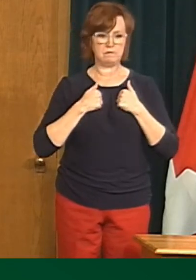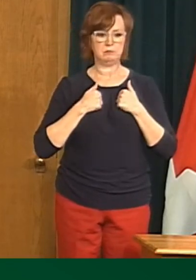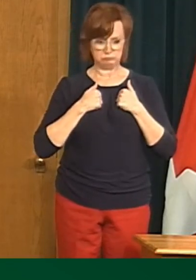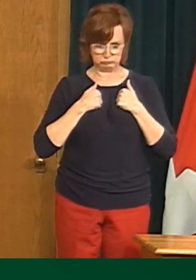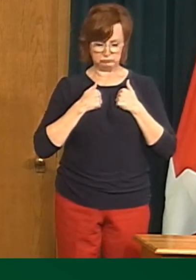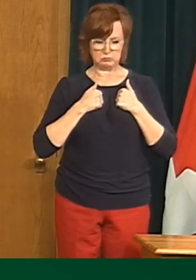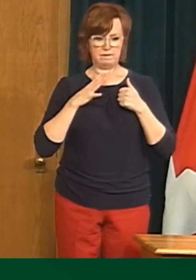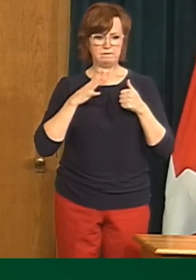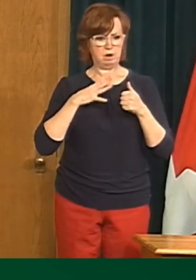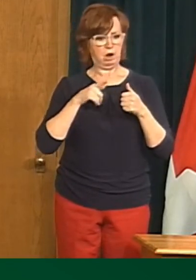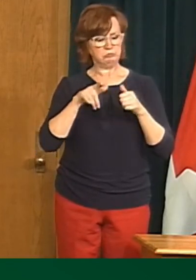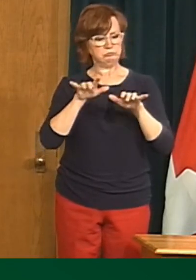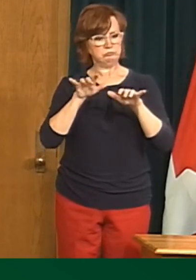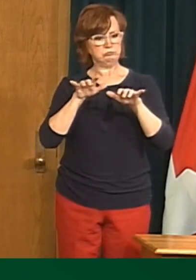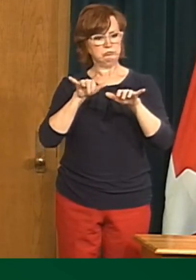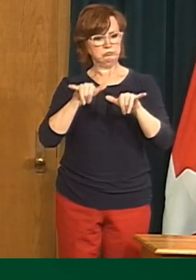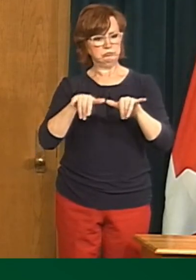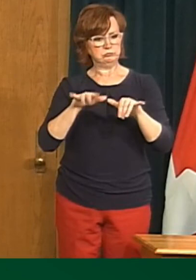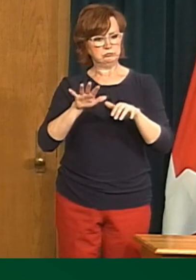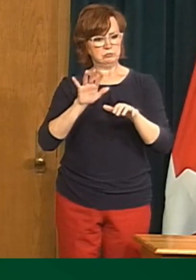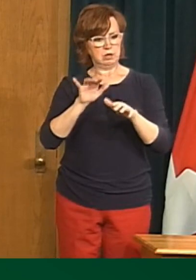territorial tables about